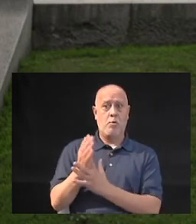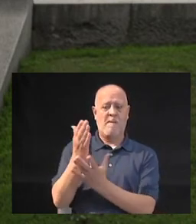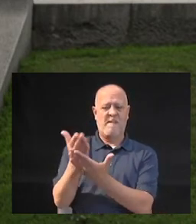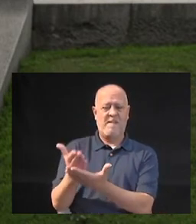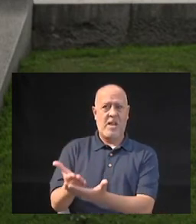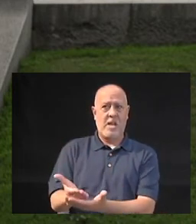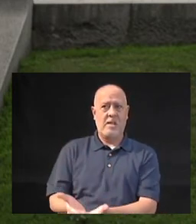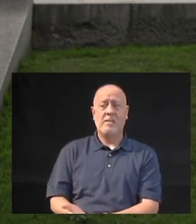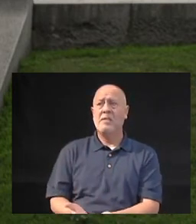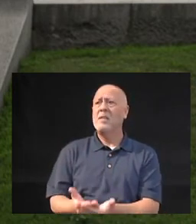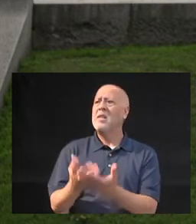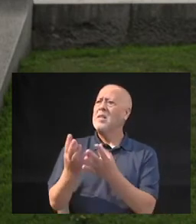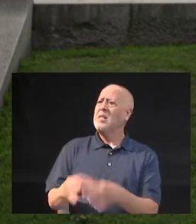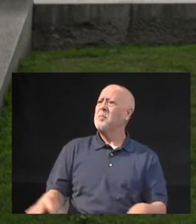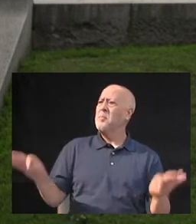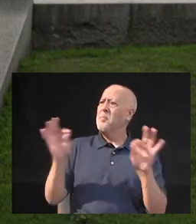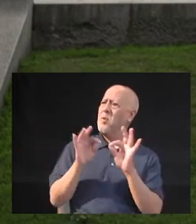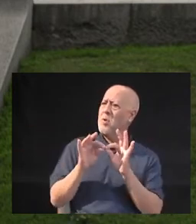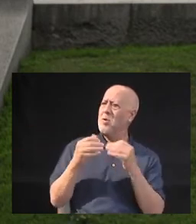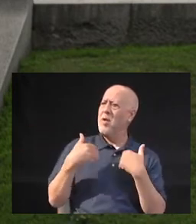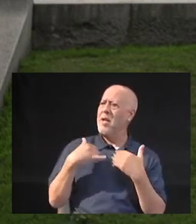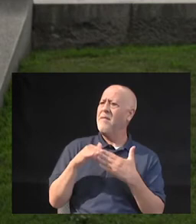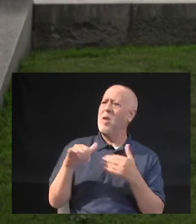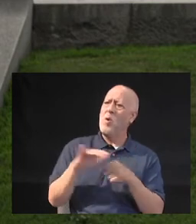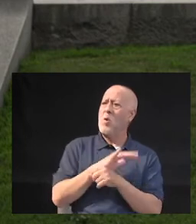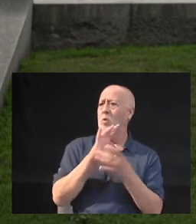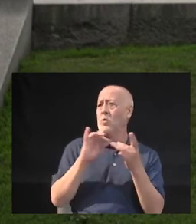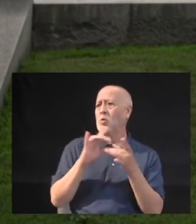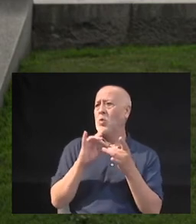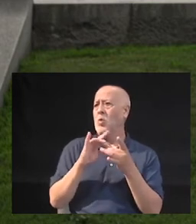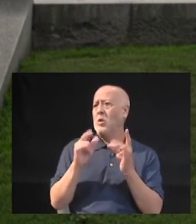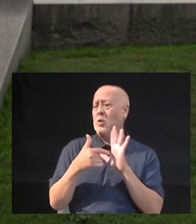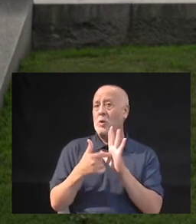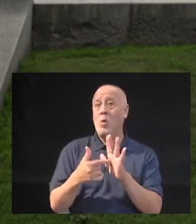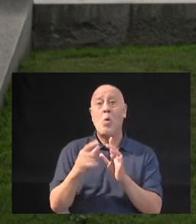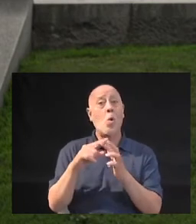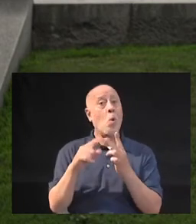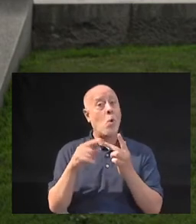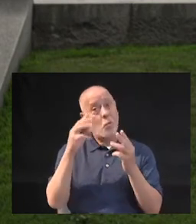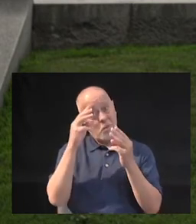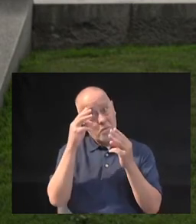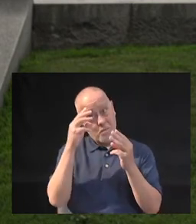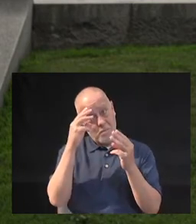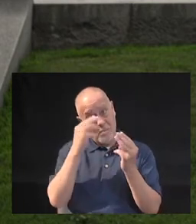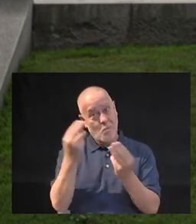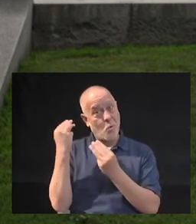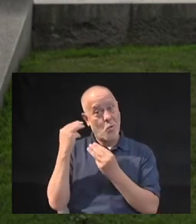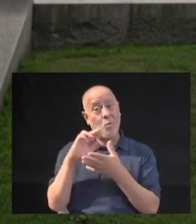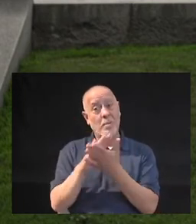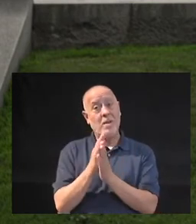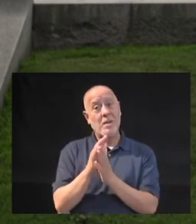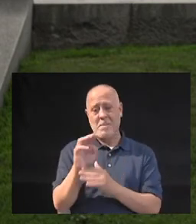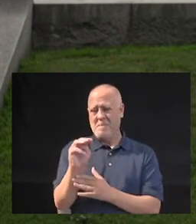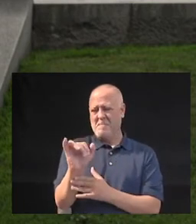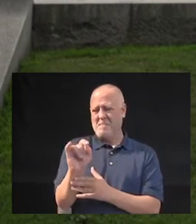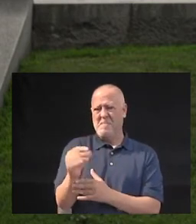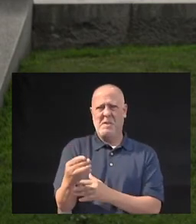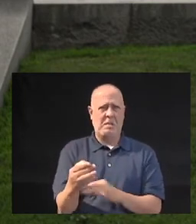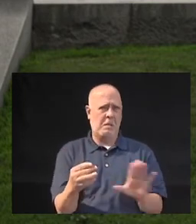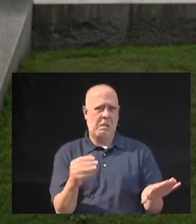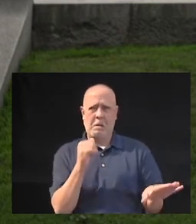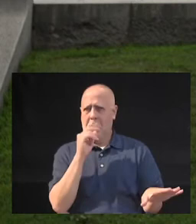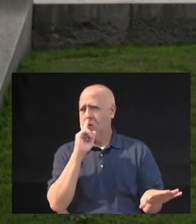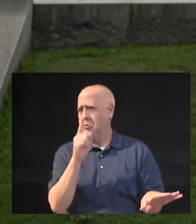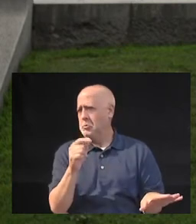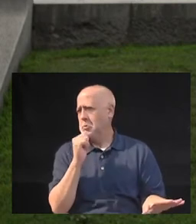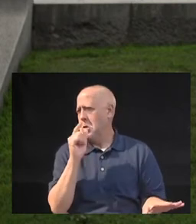And it's really important to have that whole story told, or the memorials will become myth. The people that we see,